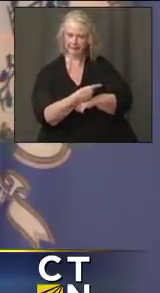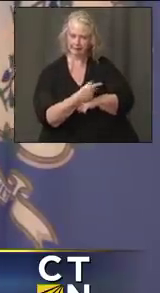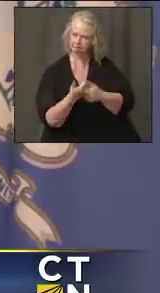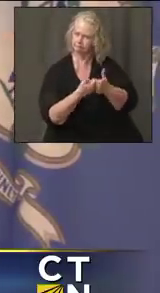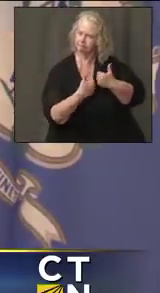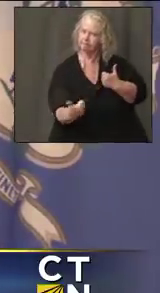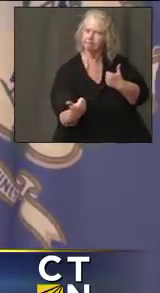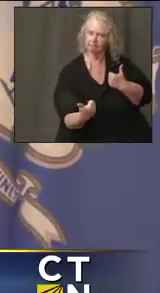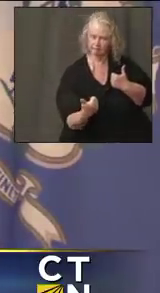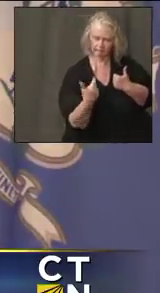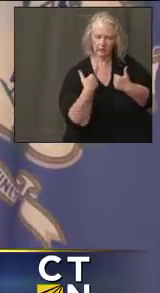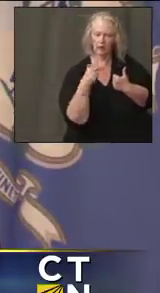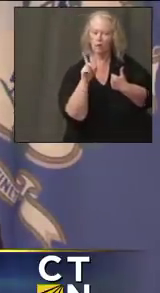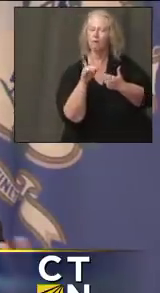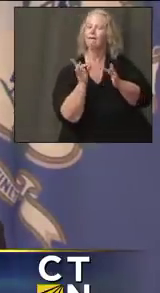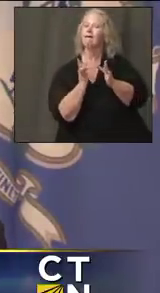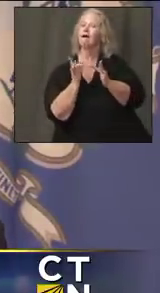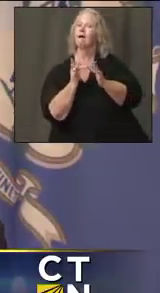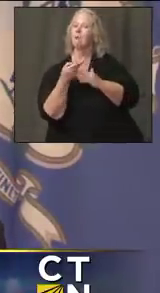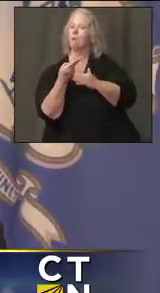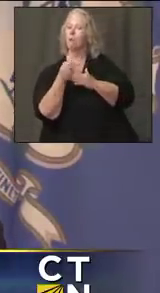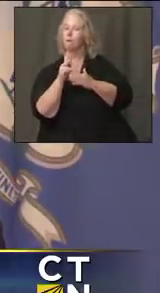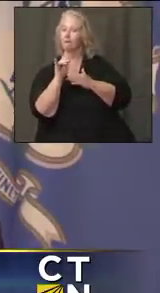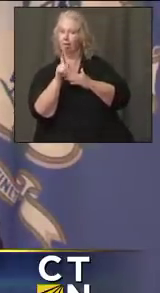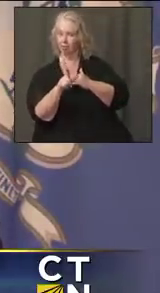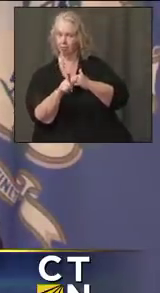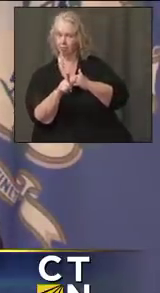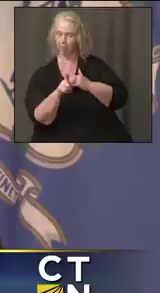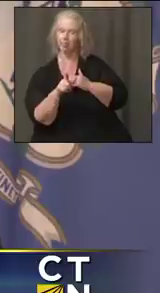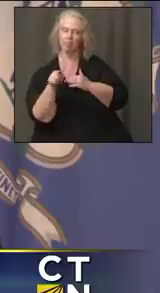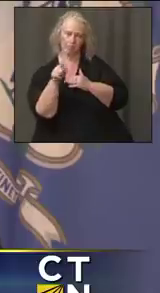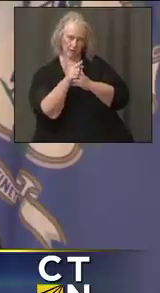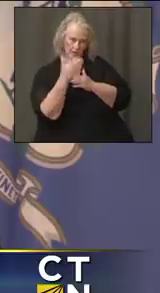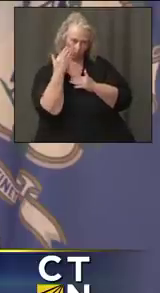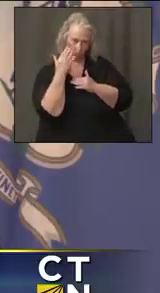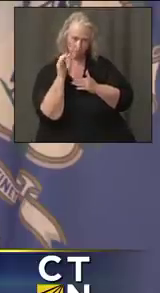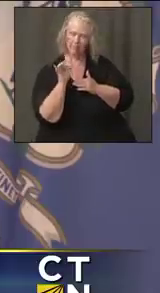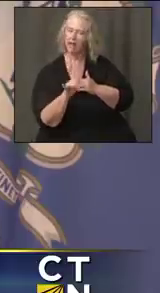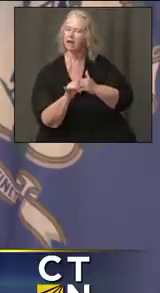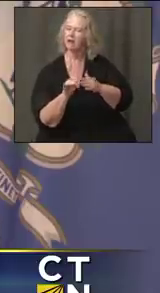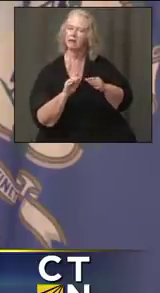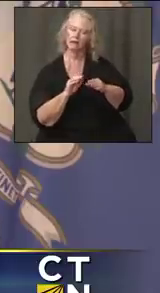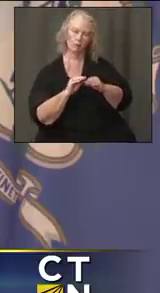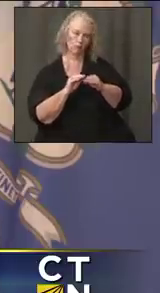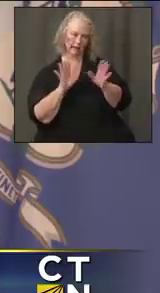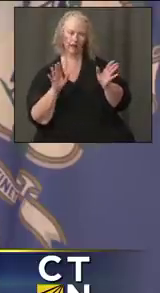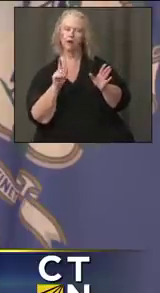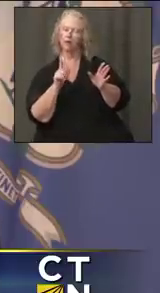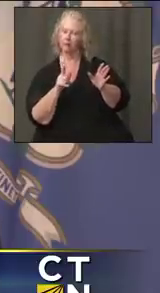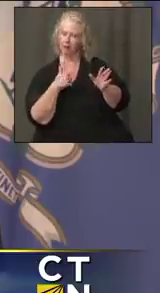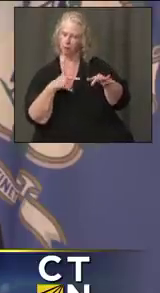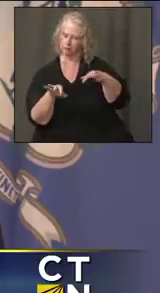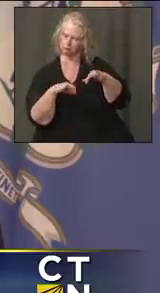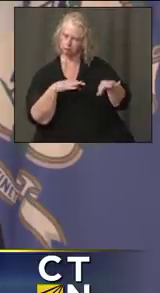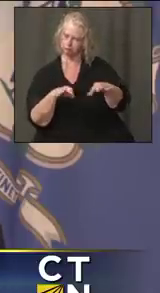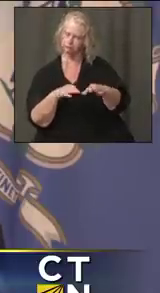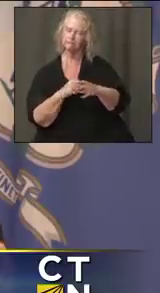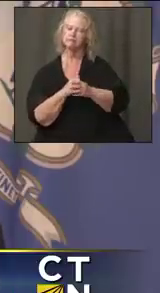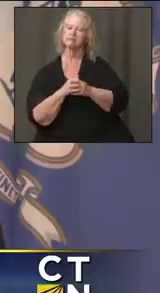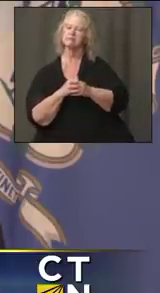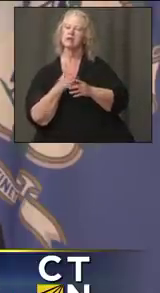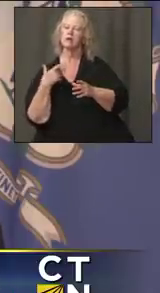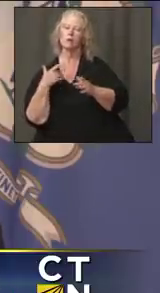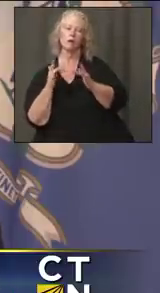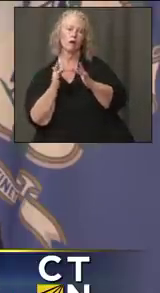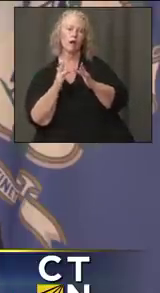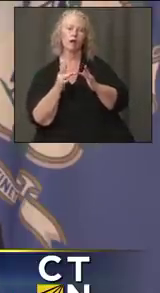the Hotel Association. They've gotten that notice. That's going to be clearly delineated for them as well. We reached out to